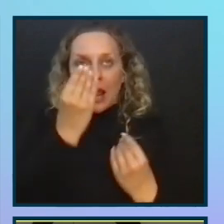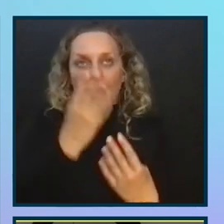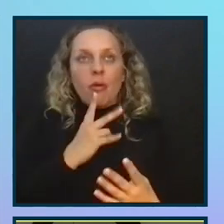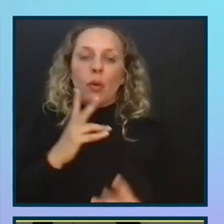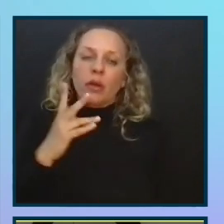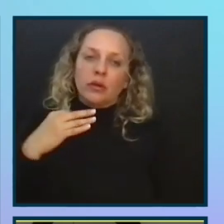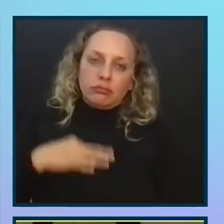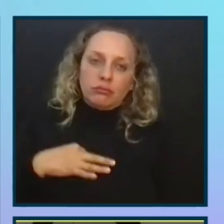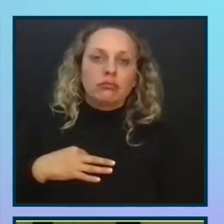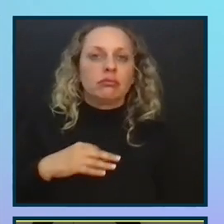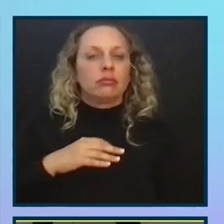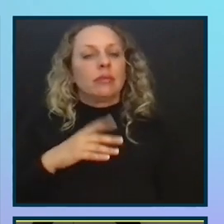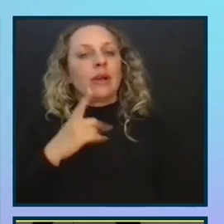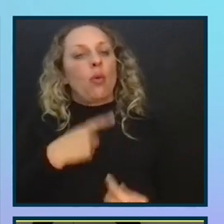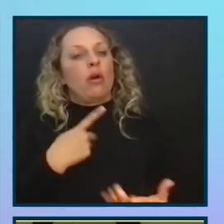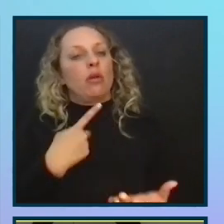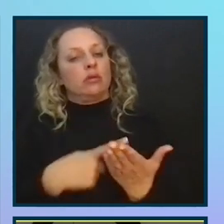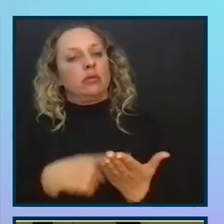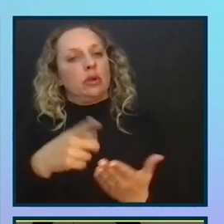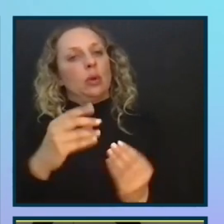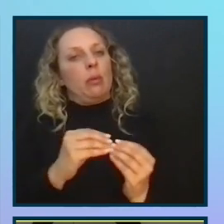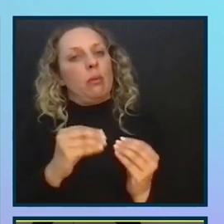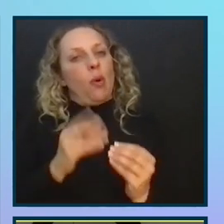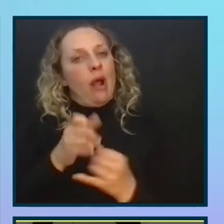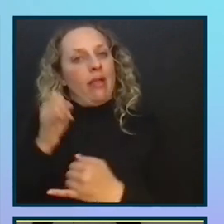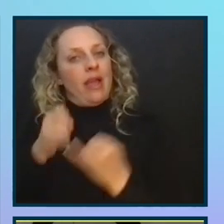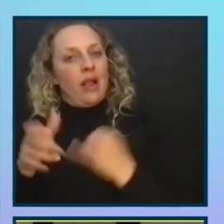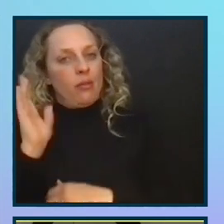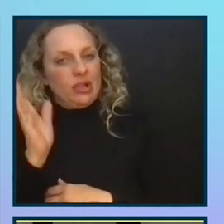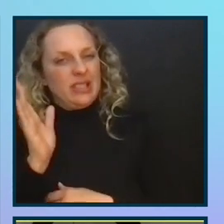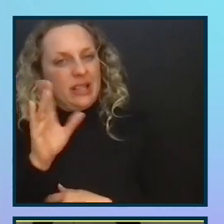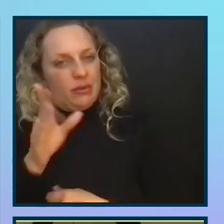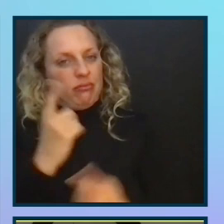to talk to you more based on your questions at the end of the presentation.